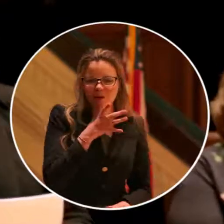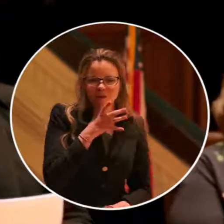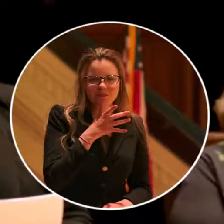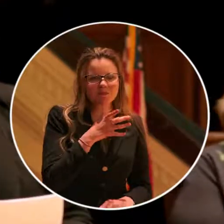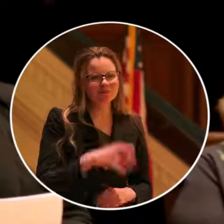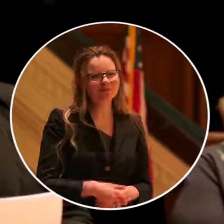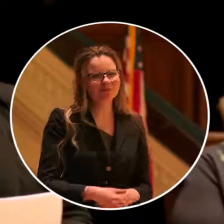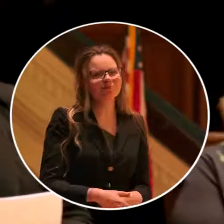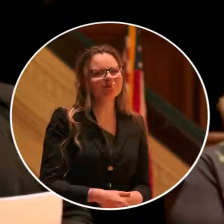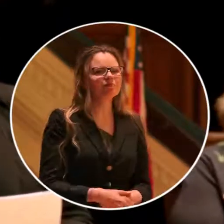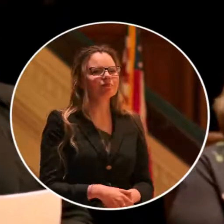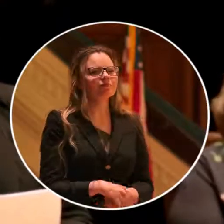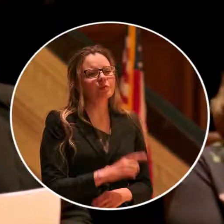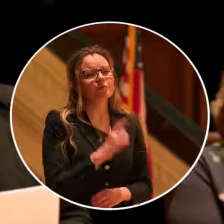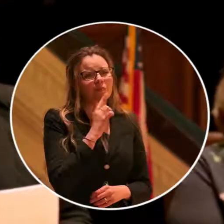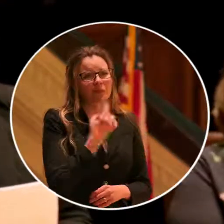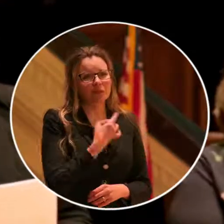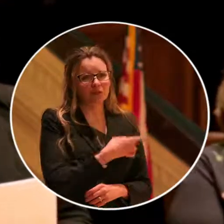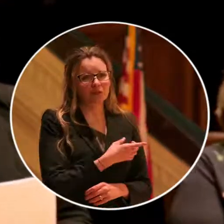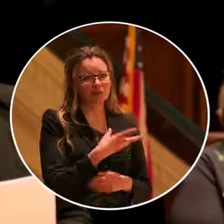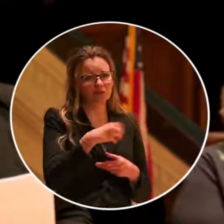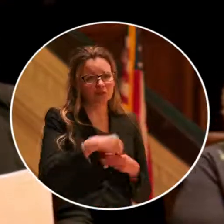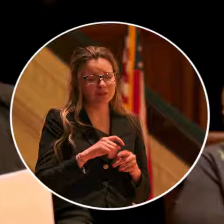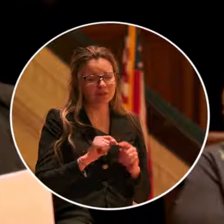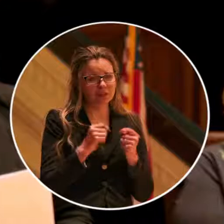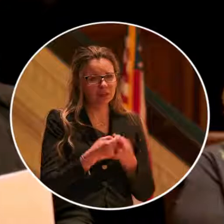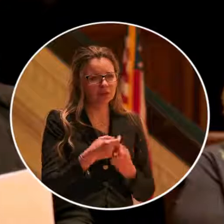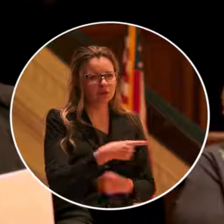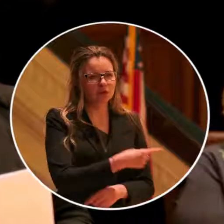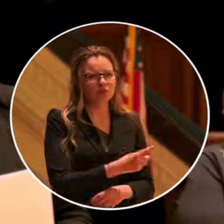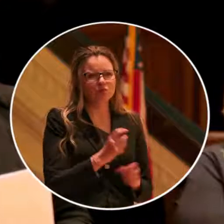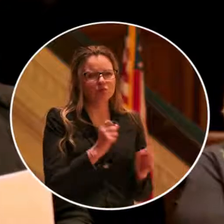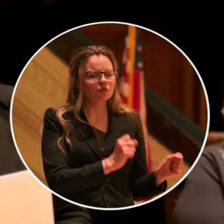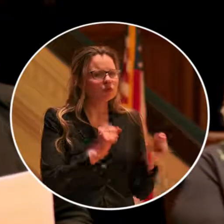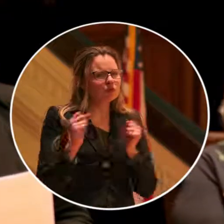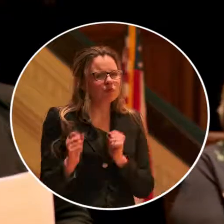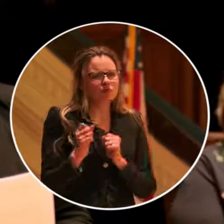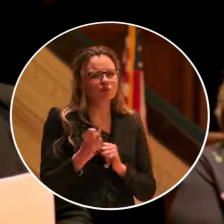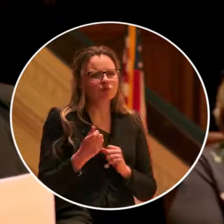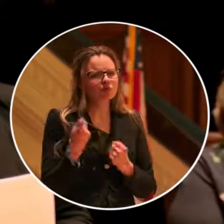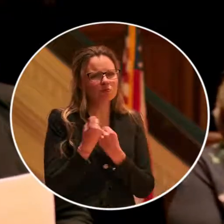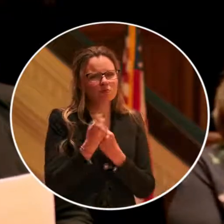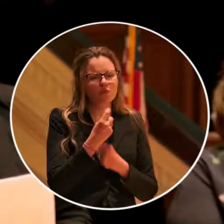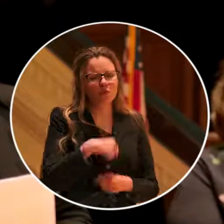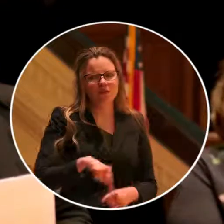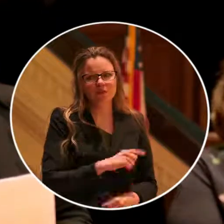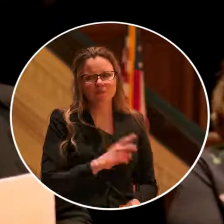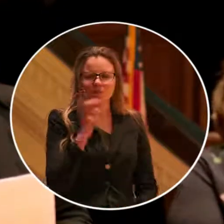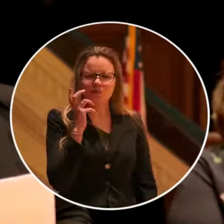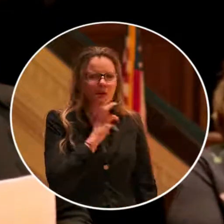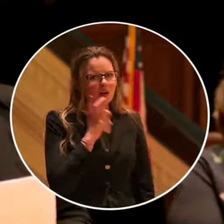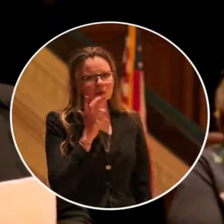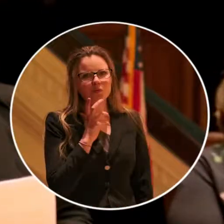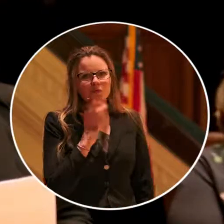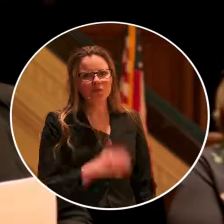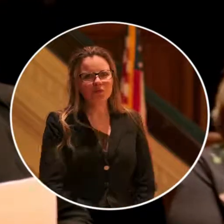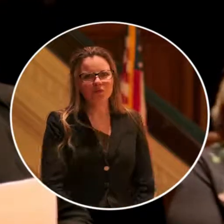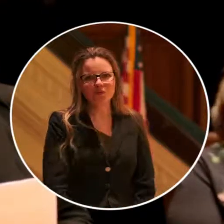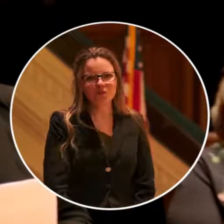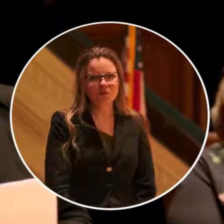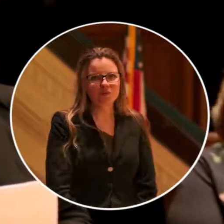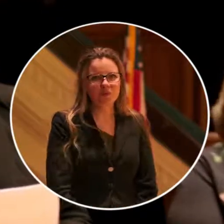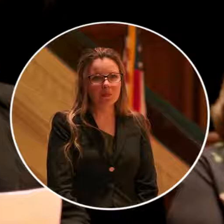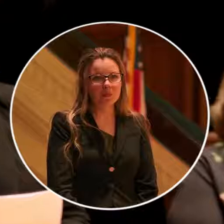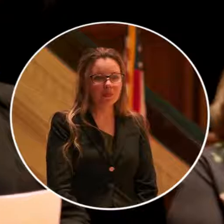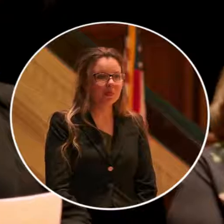We miss her on the team, but she is our biggest cheerleader, and she did so much to make us better. We also